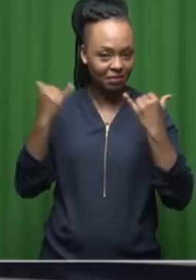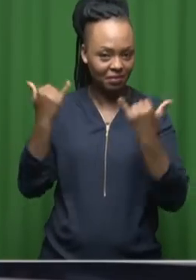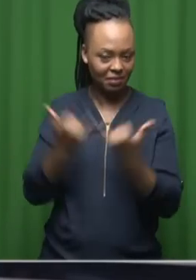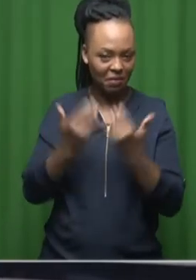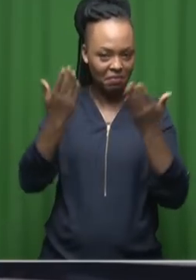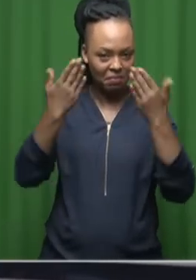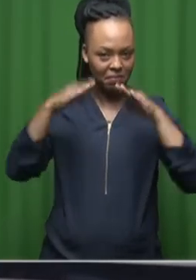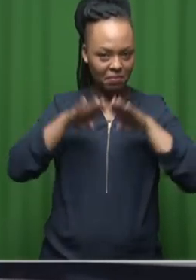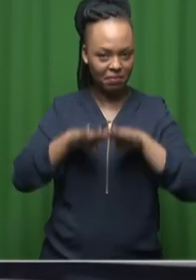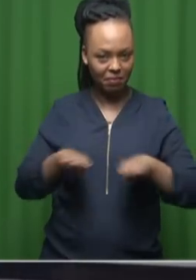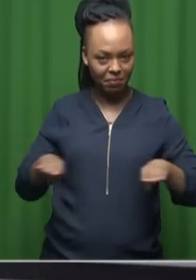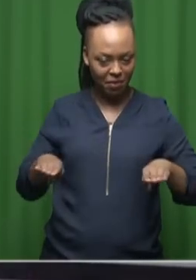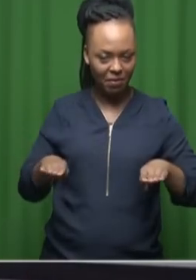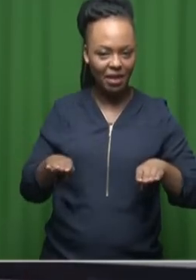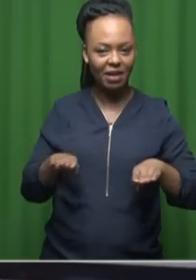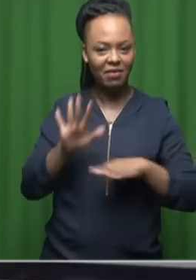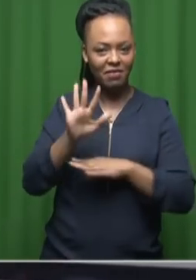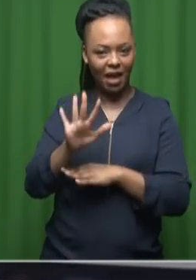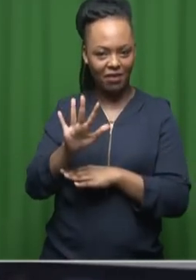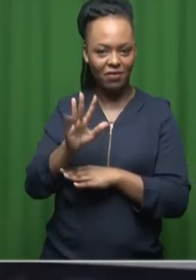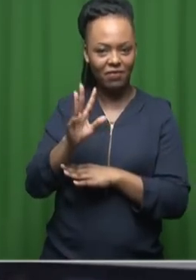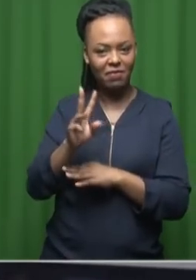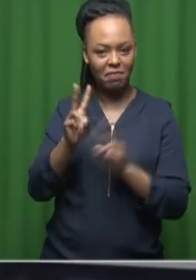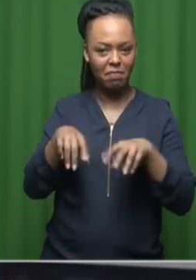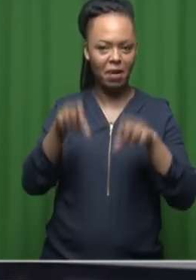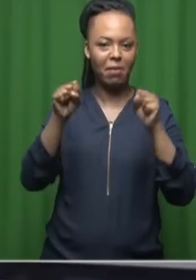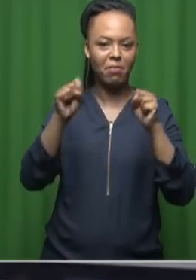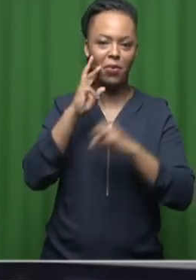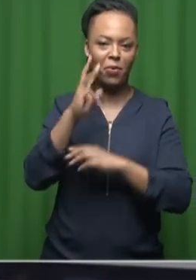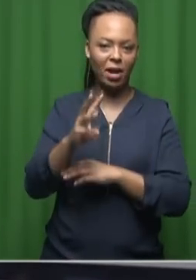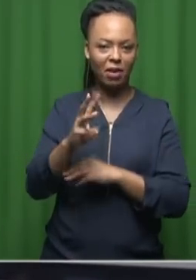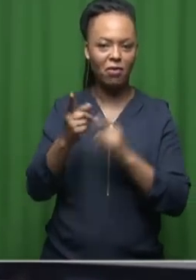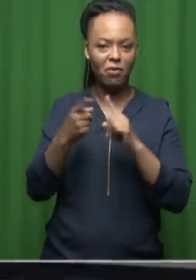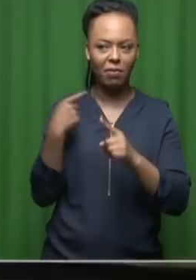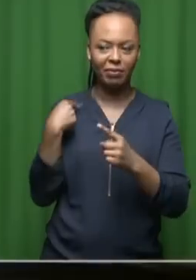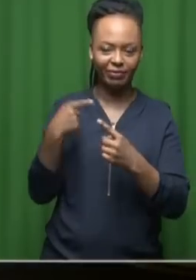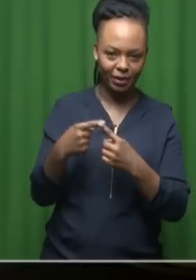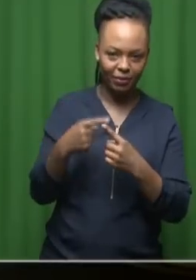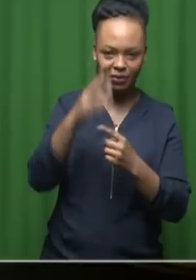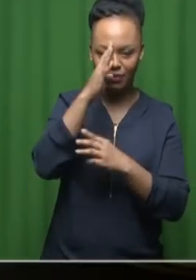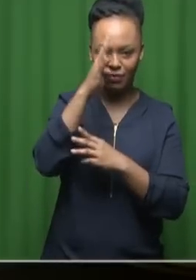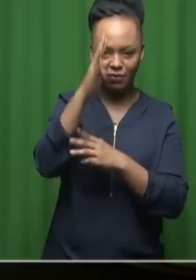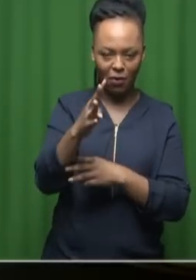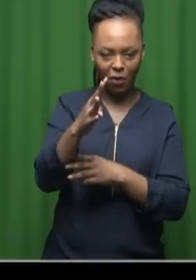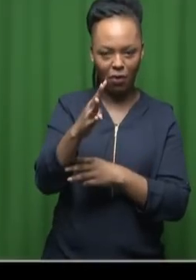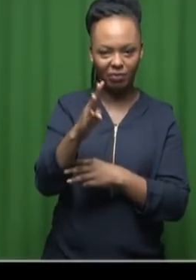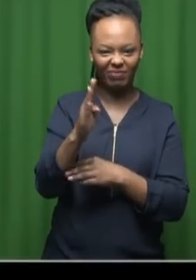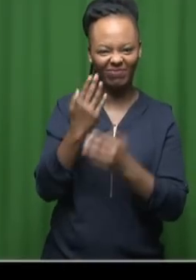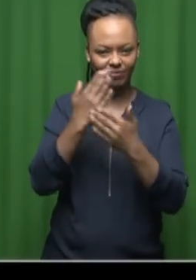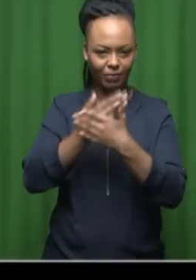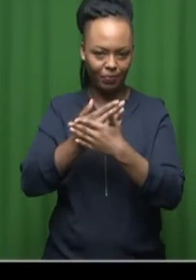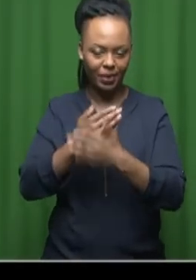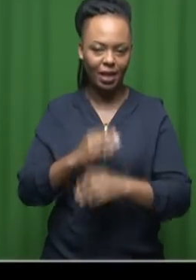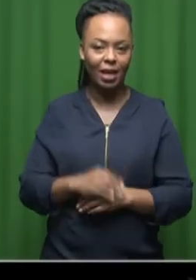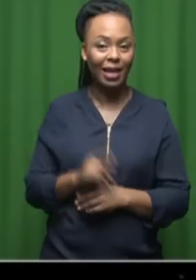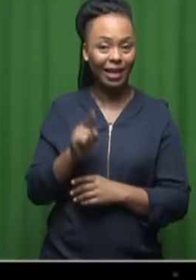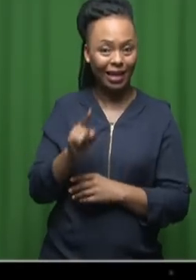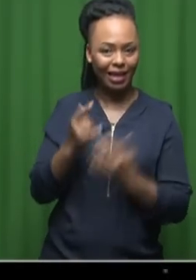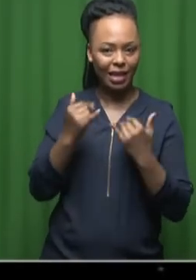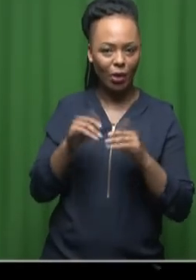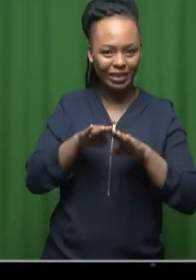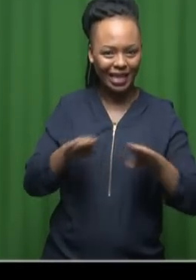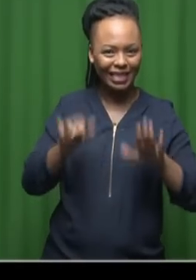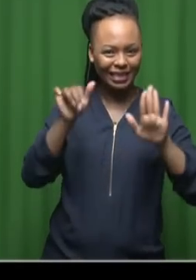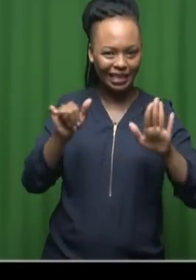reduce power cuts to stage 5 during the day until 4 p.m. Now, this will resume, this is rather when stage 6